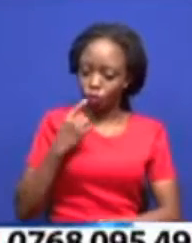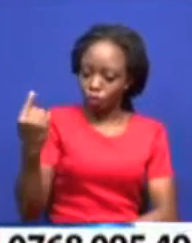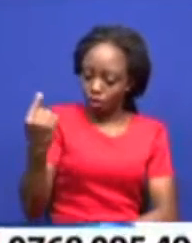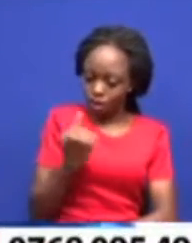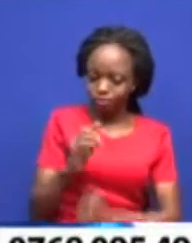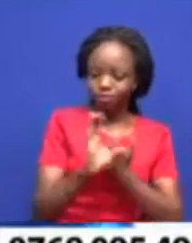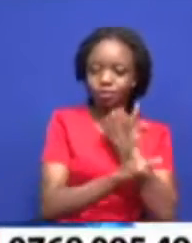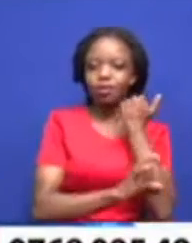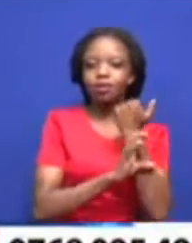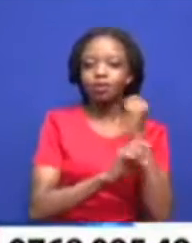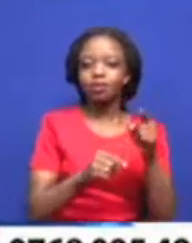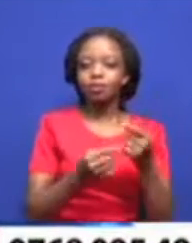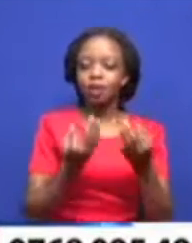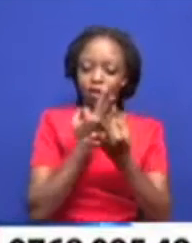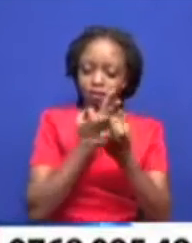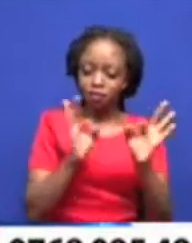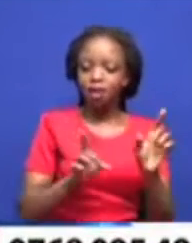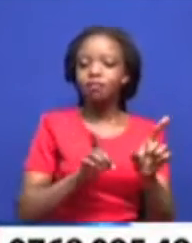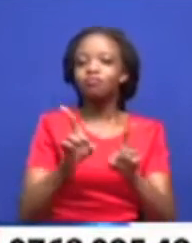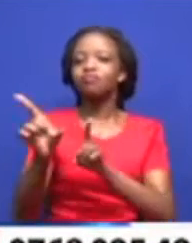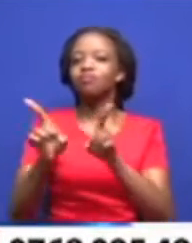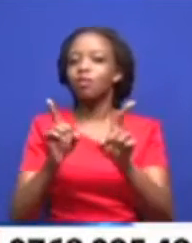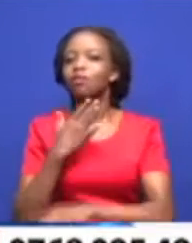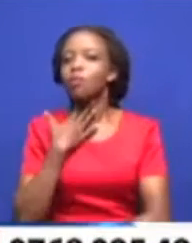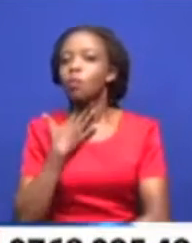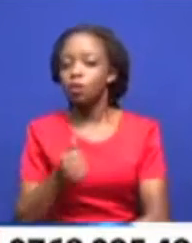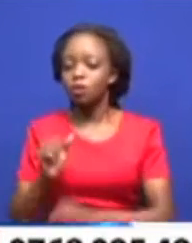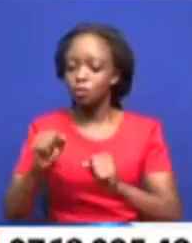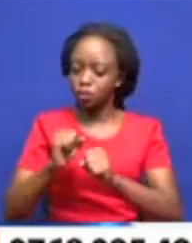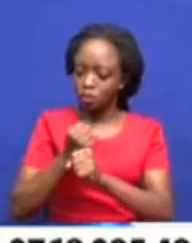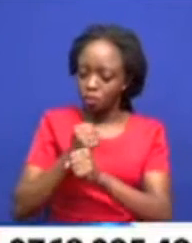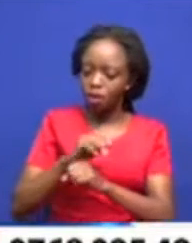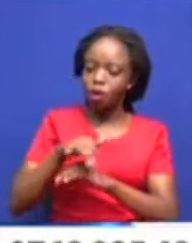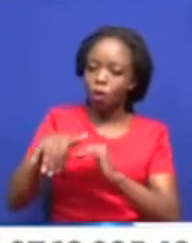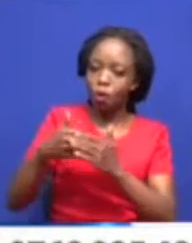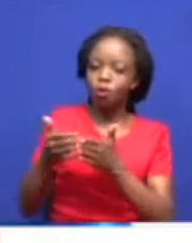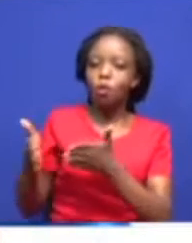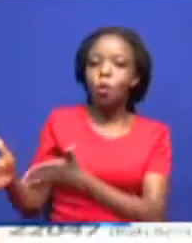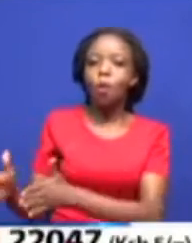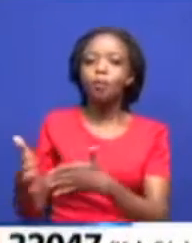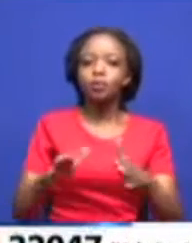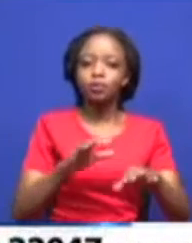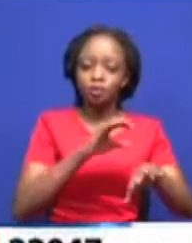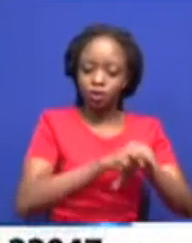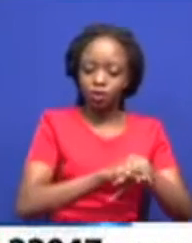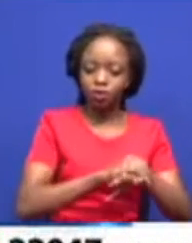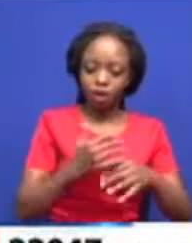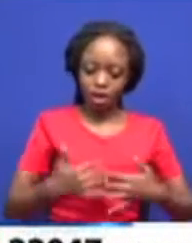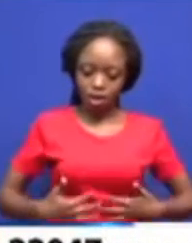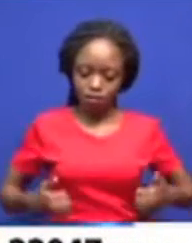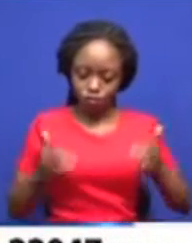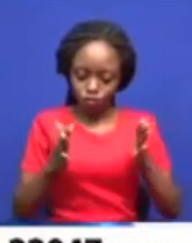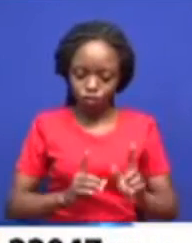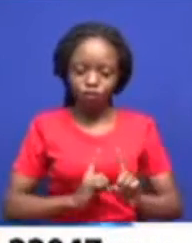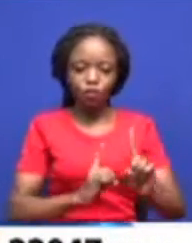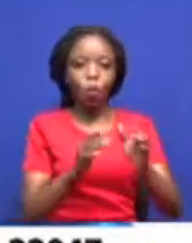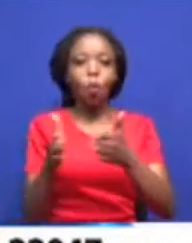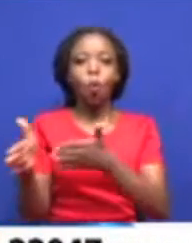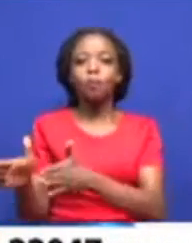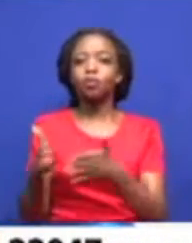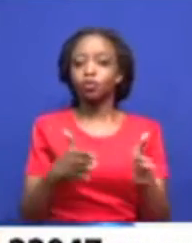countries the free movement that they need, so that they can bring all those opportunities. If a refugee is given opportunity, they will